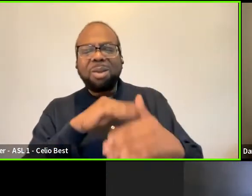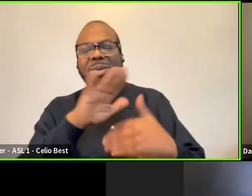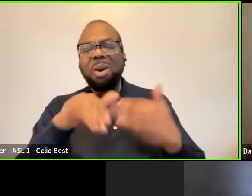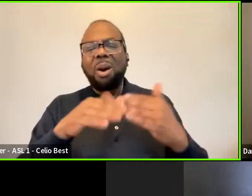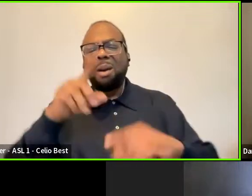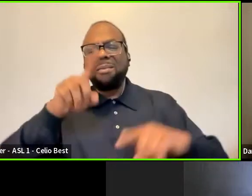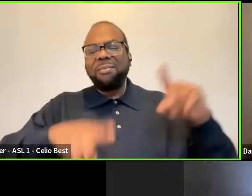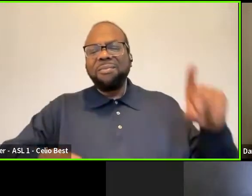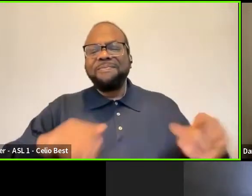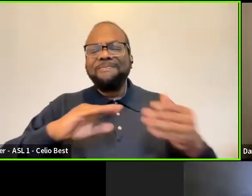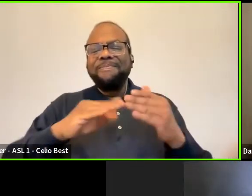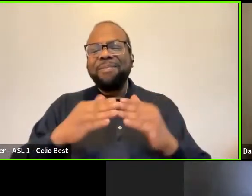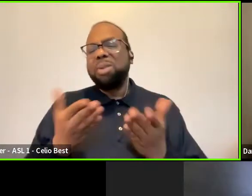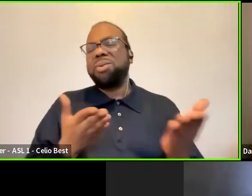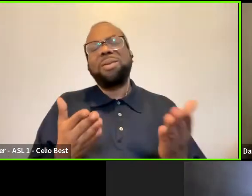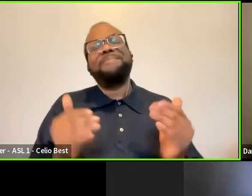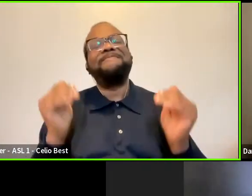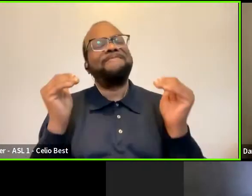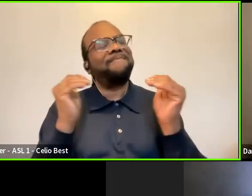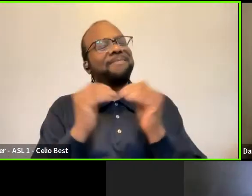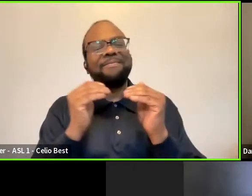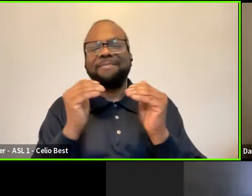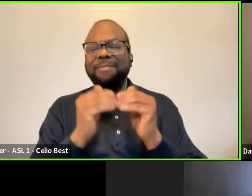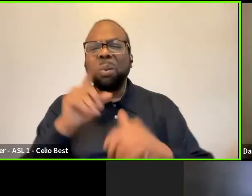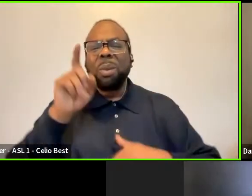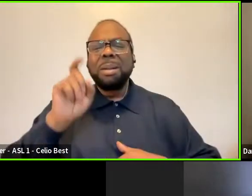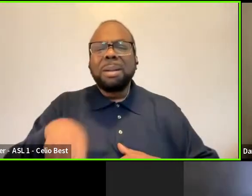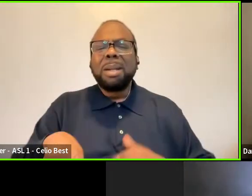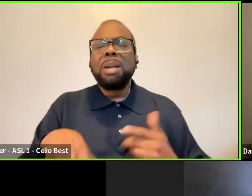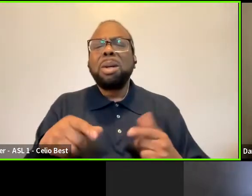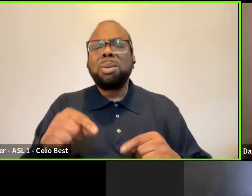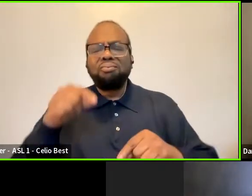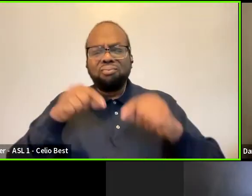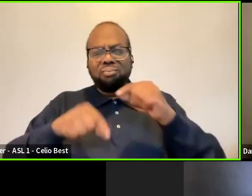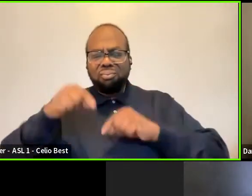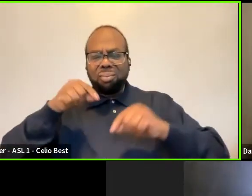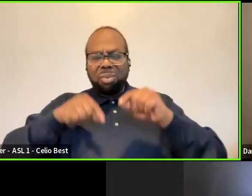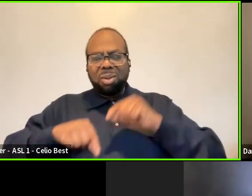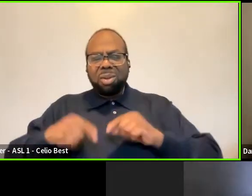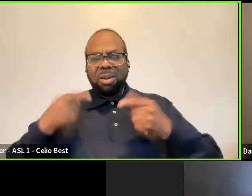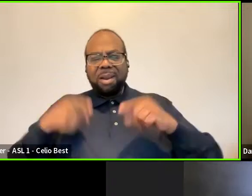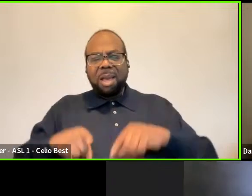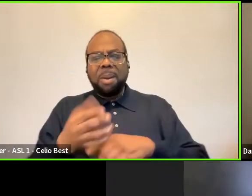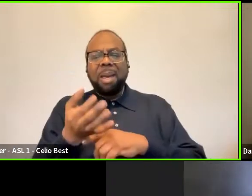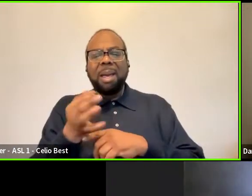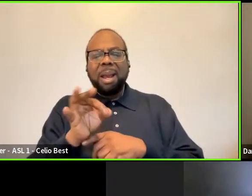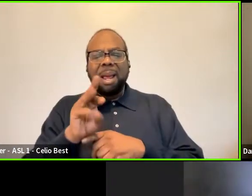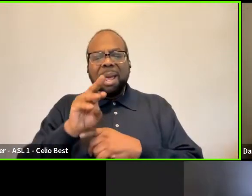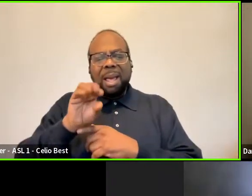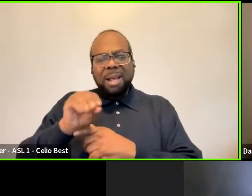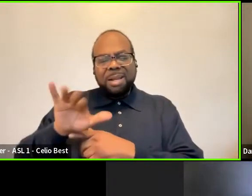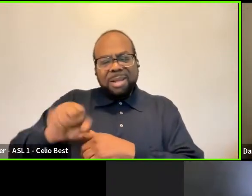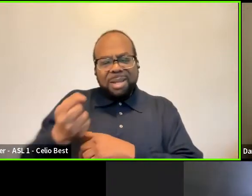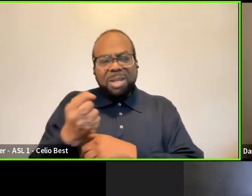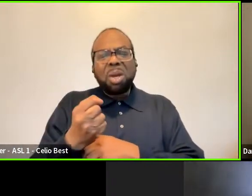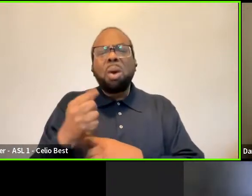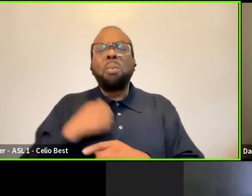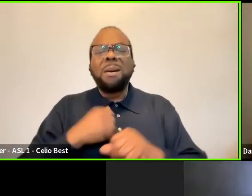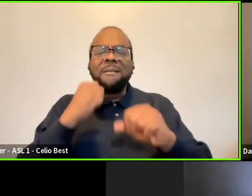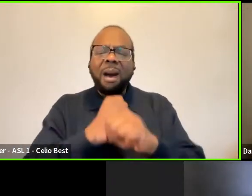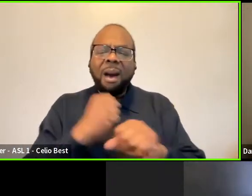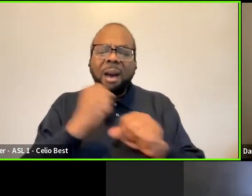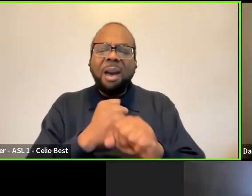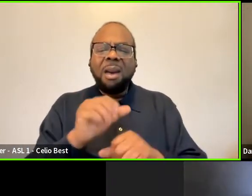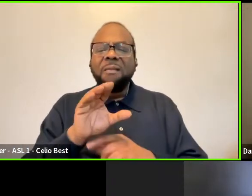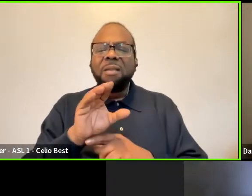services. It's just not fair. We need to turn back what happened during the 60s while we were fighting for the civil rights and